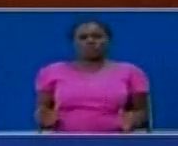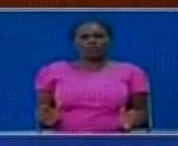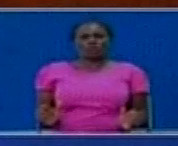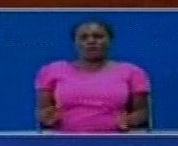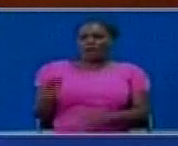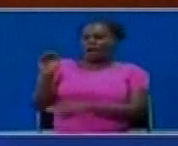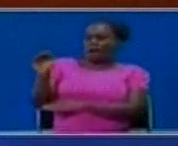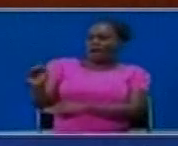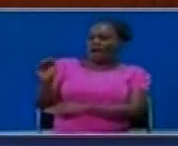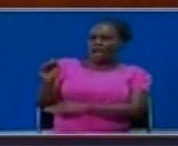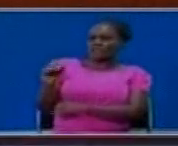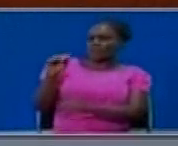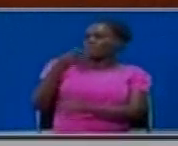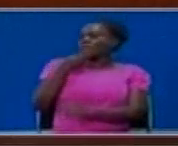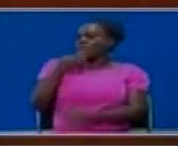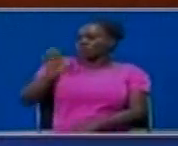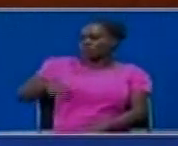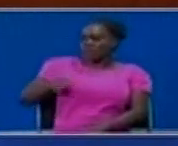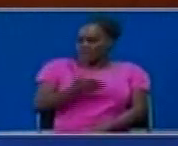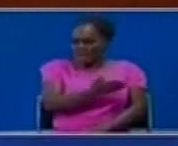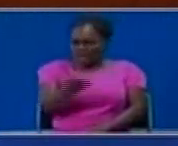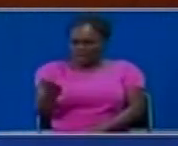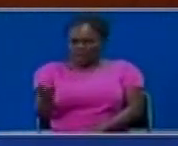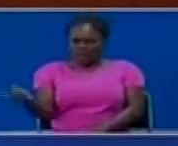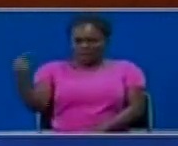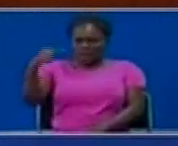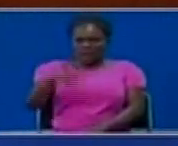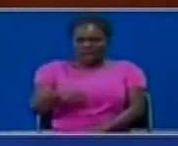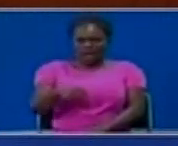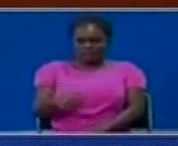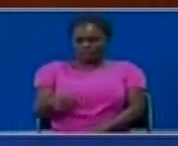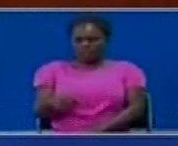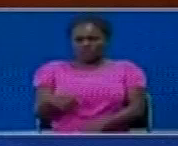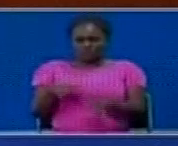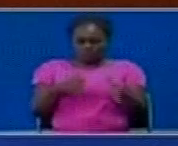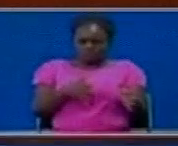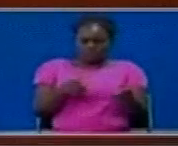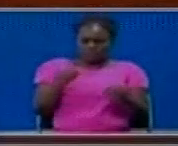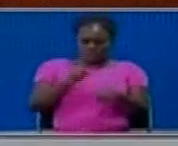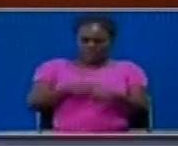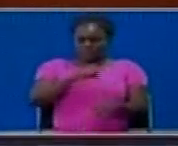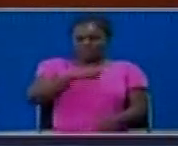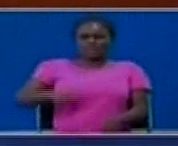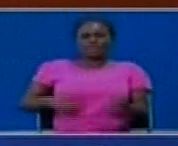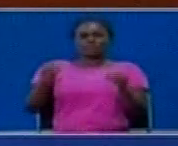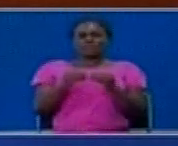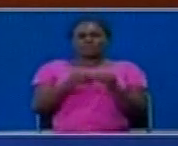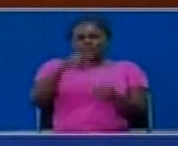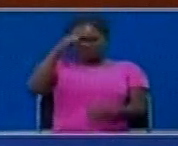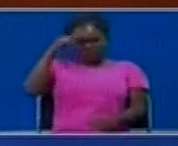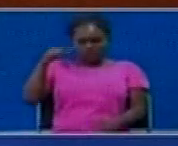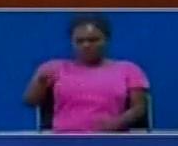to ask policemen and women to come here and camp around Parliament when Senate is meeting, because there are